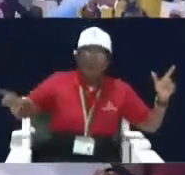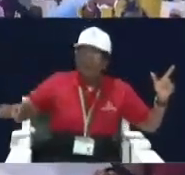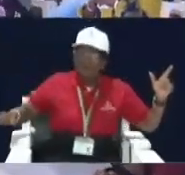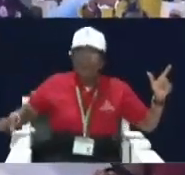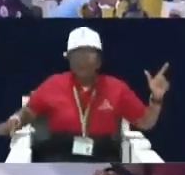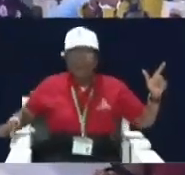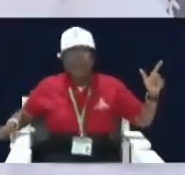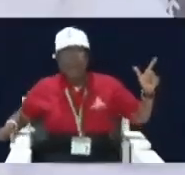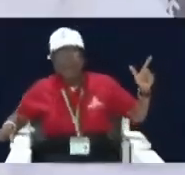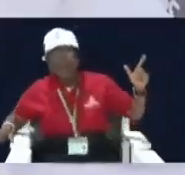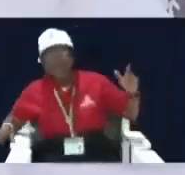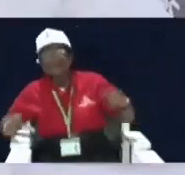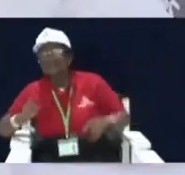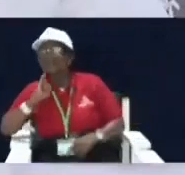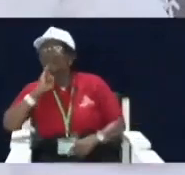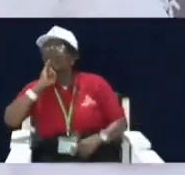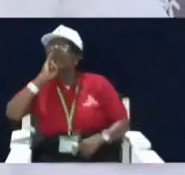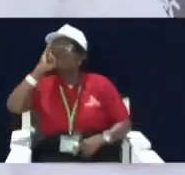Lord.